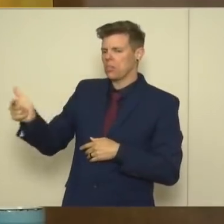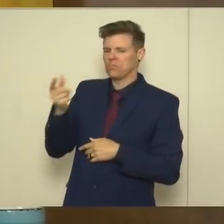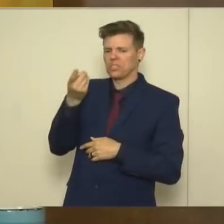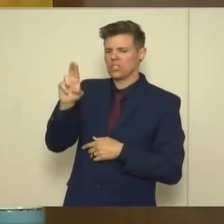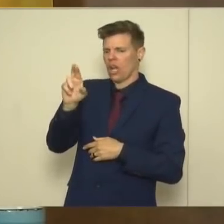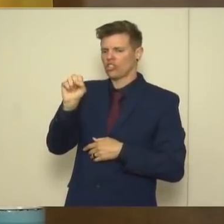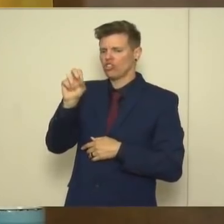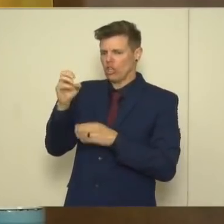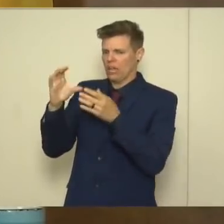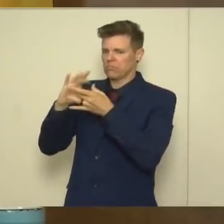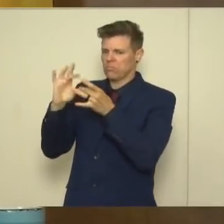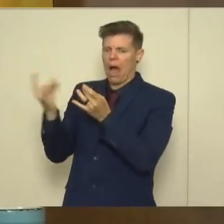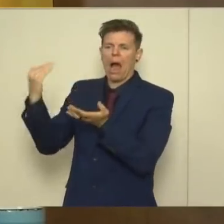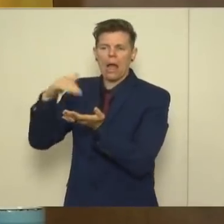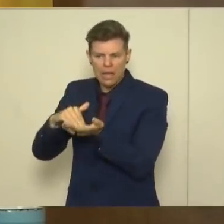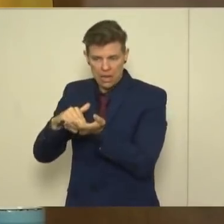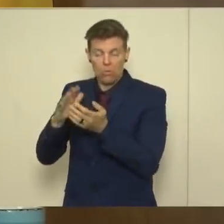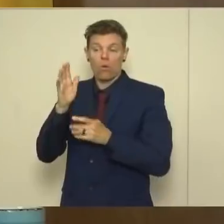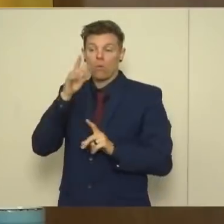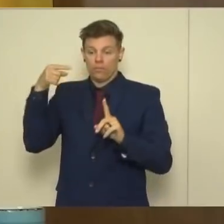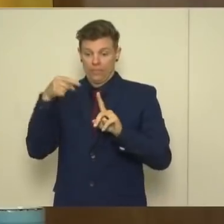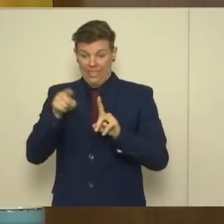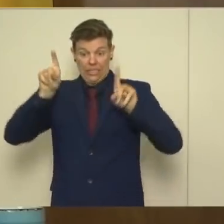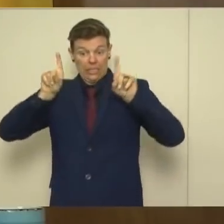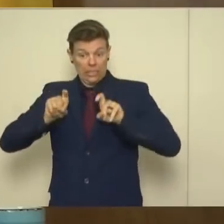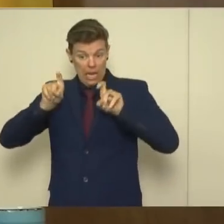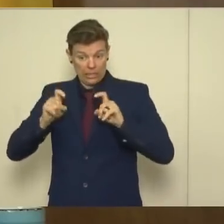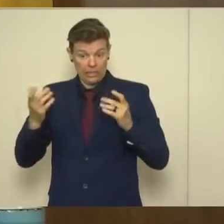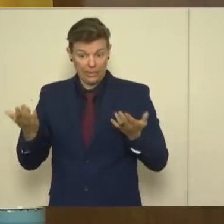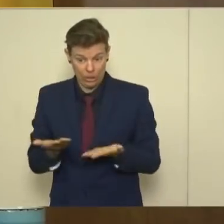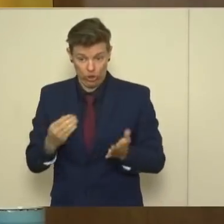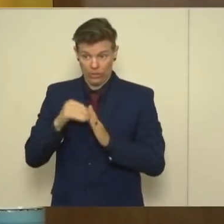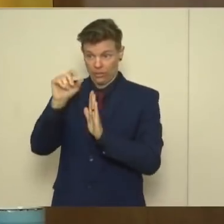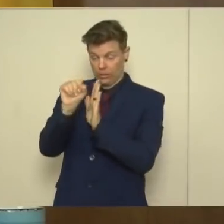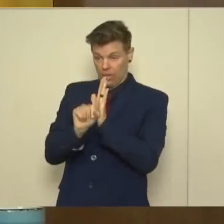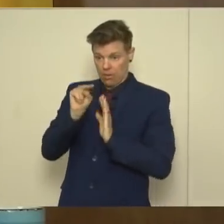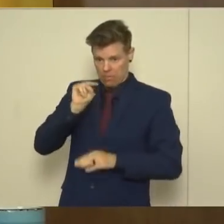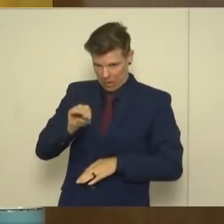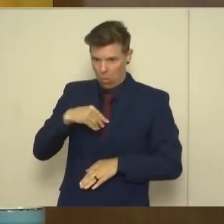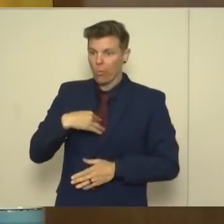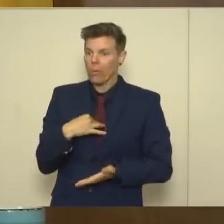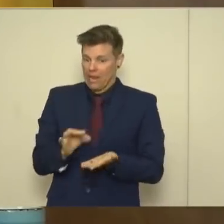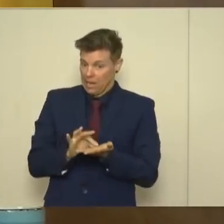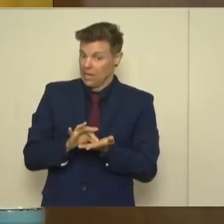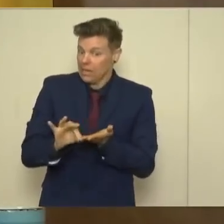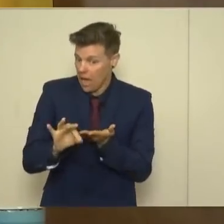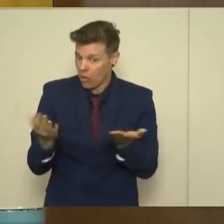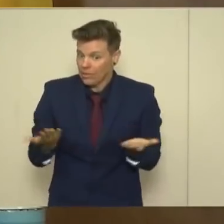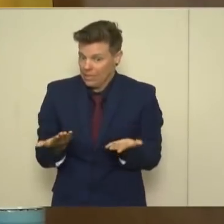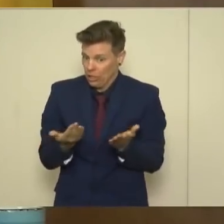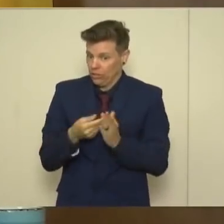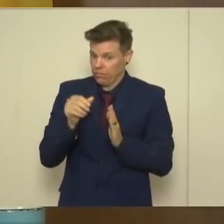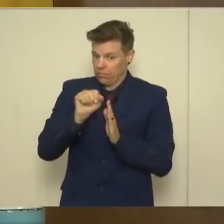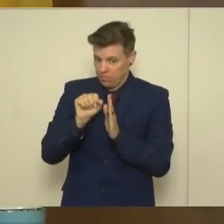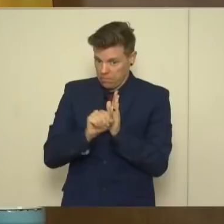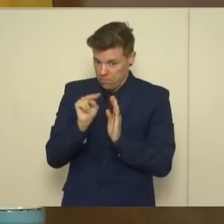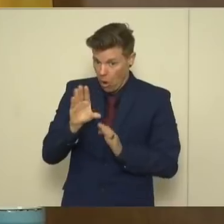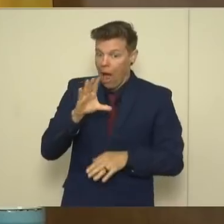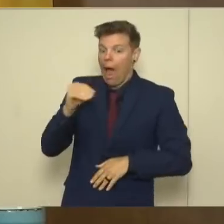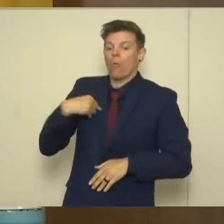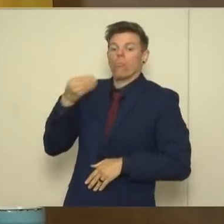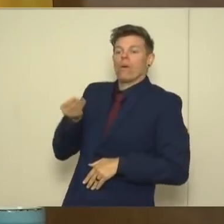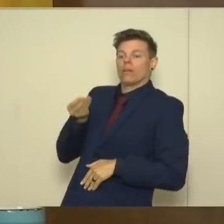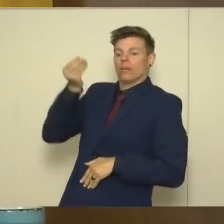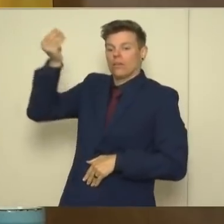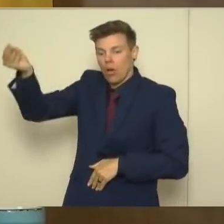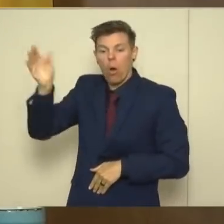a case that we count, but that gets reported to the Department of Health where your residence is. So I'll make sure that the